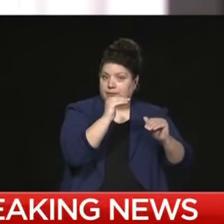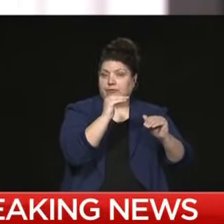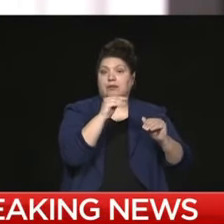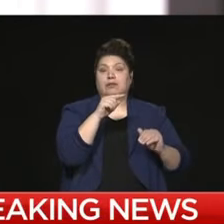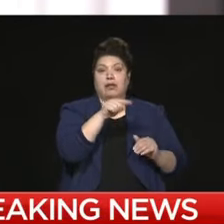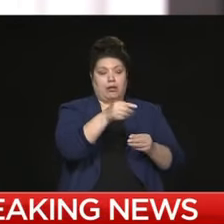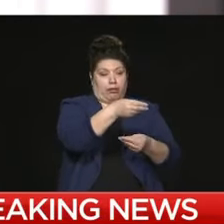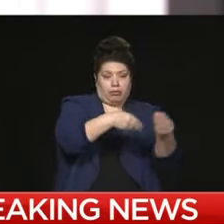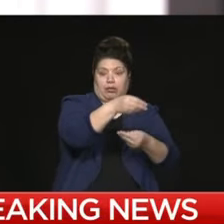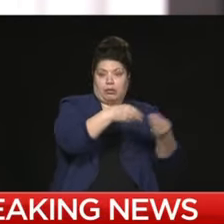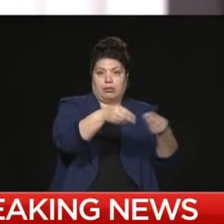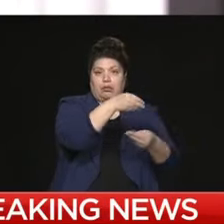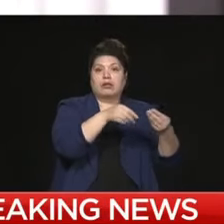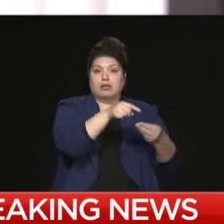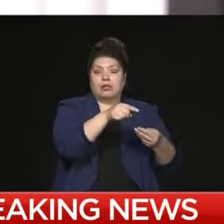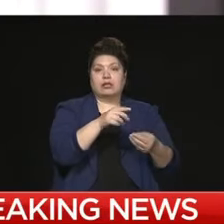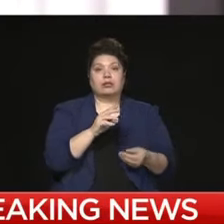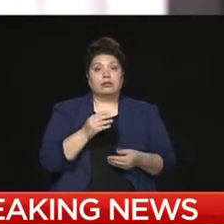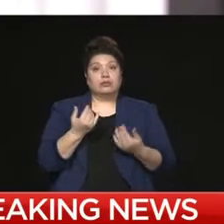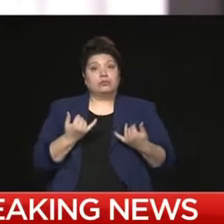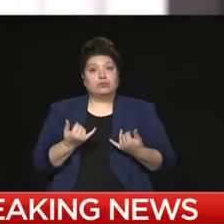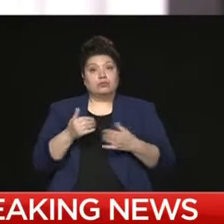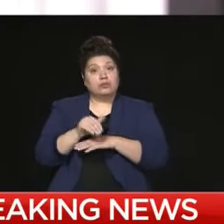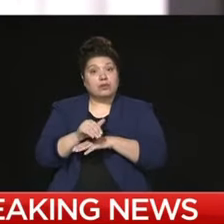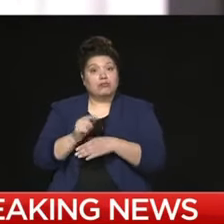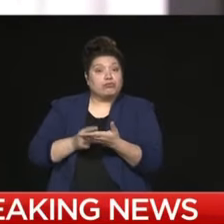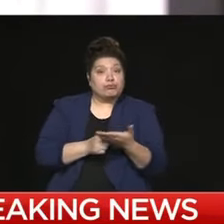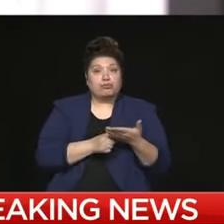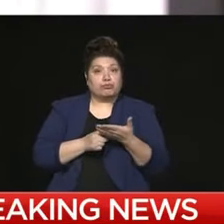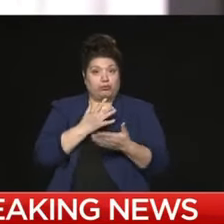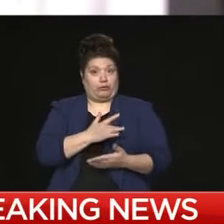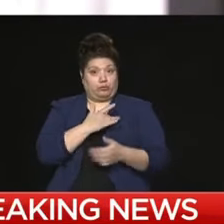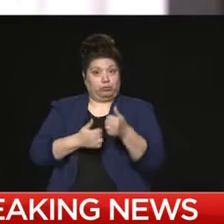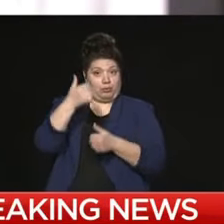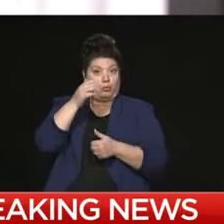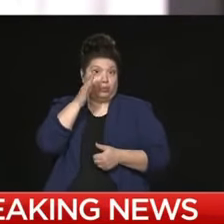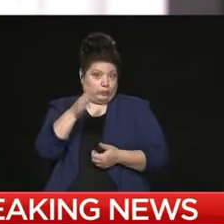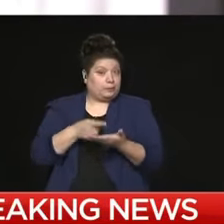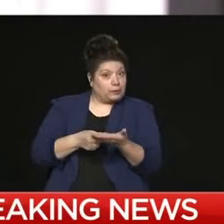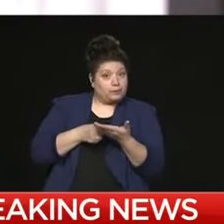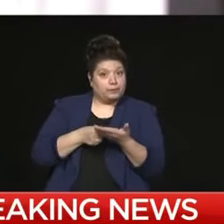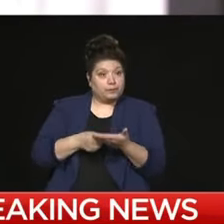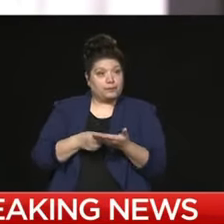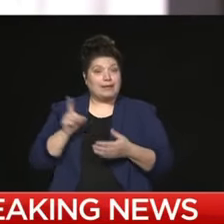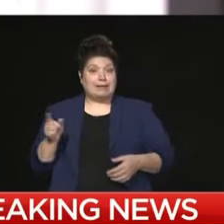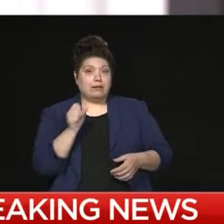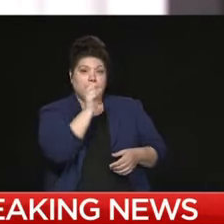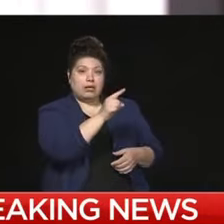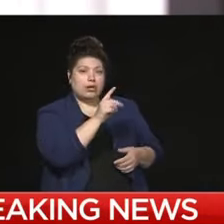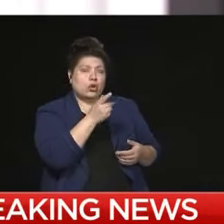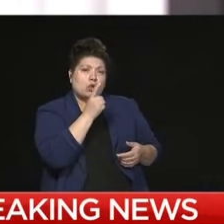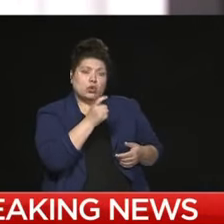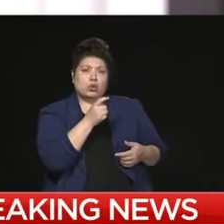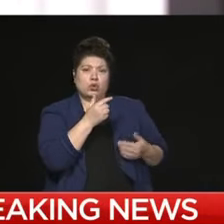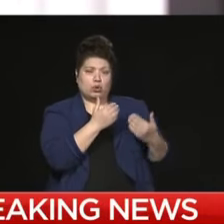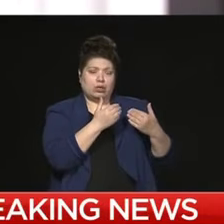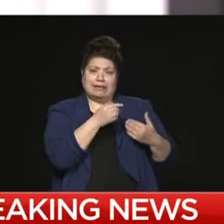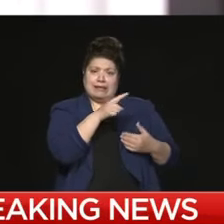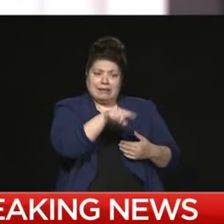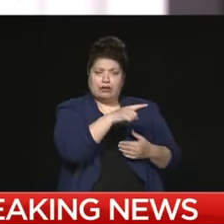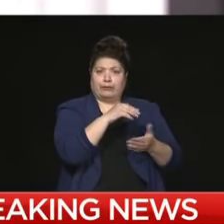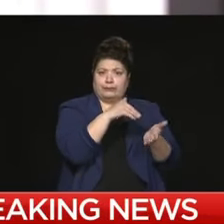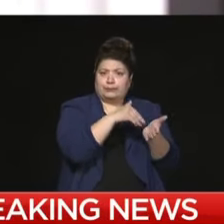question tonight with the premiers. Is the Canadian government prepared for some frontline workers, medical workers, to die